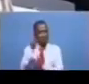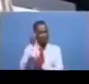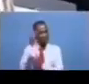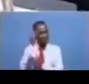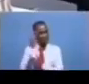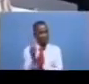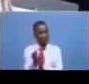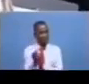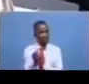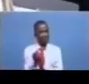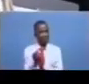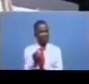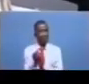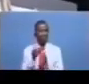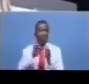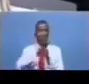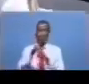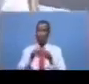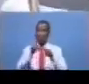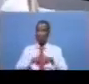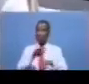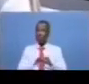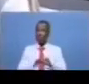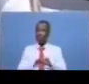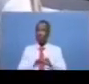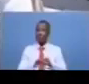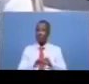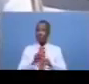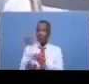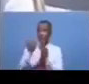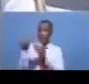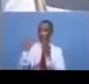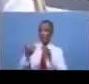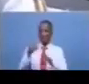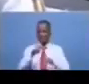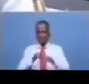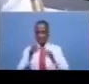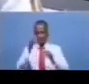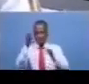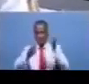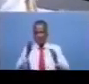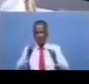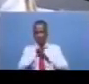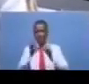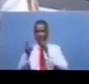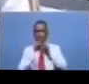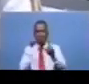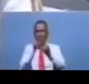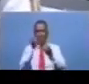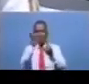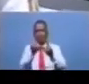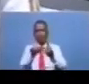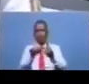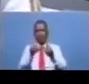she change her mind? It was all in reference to the issue of Estopel. So why the court did not make reference to that and deal with that in this